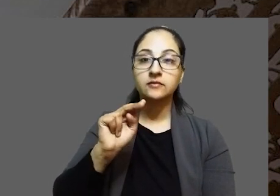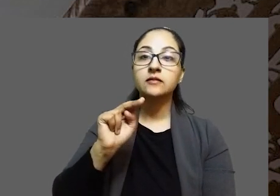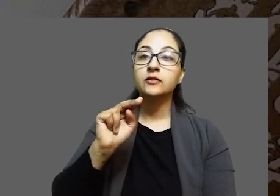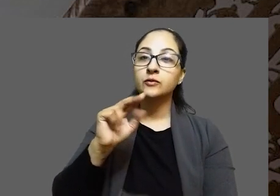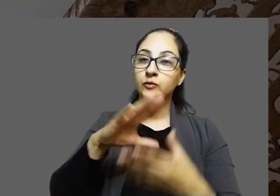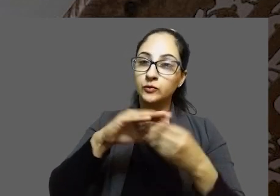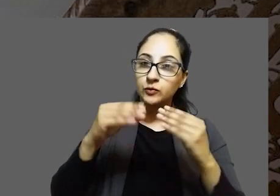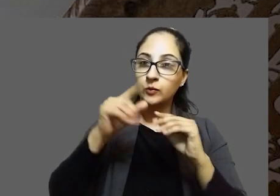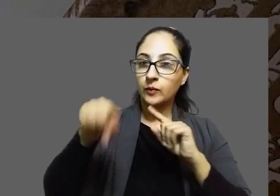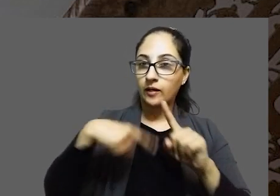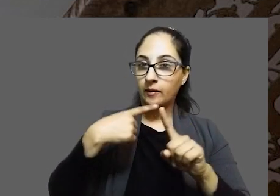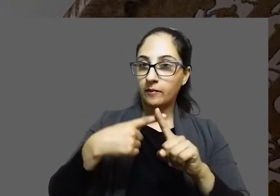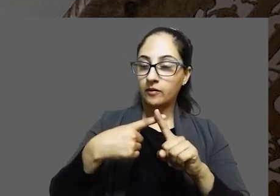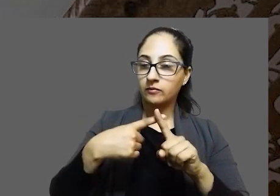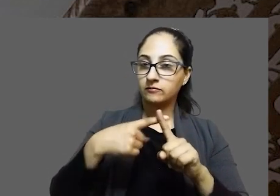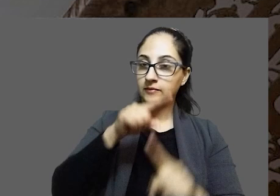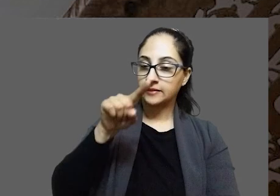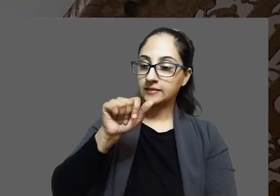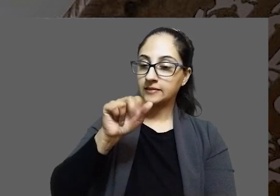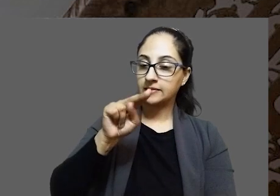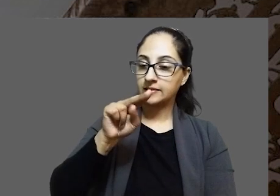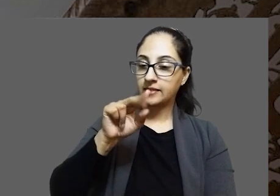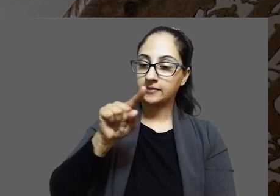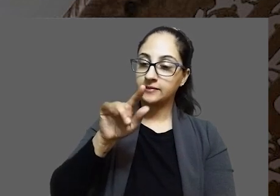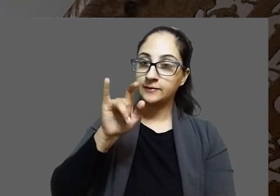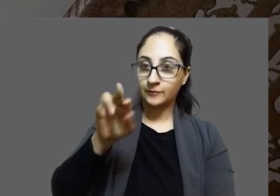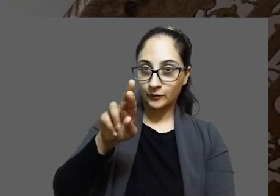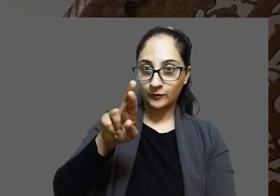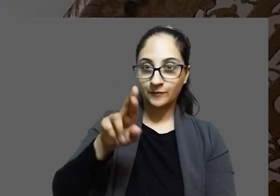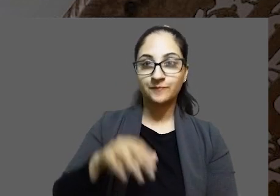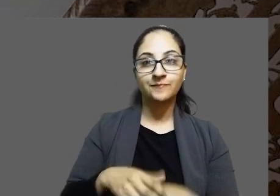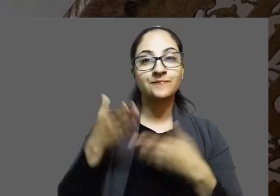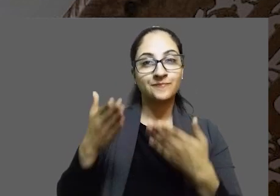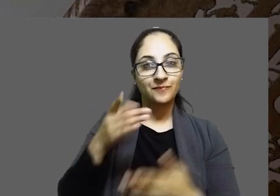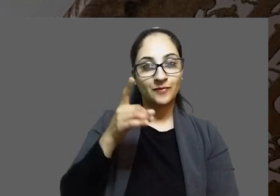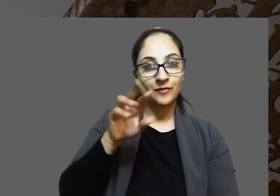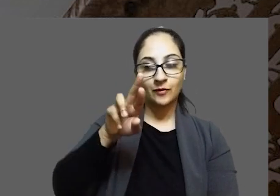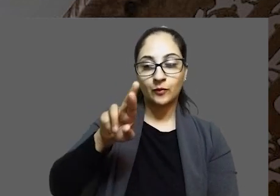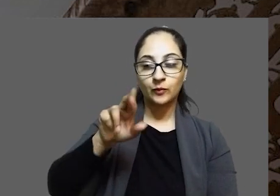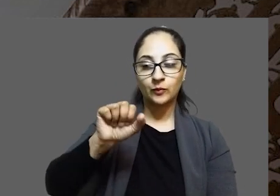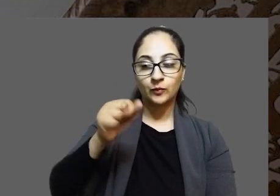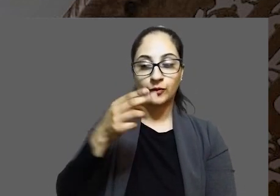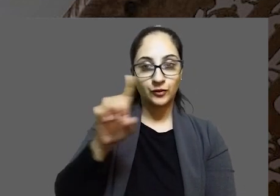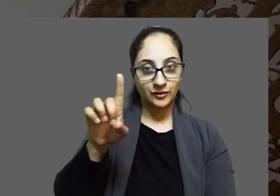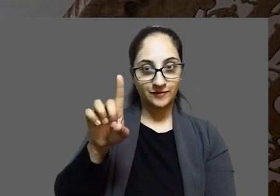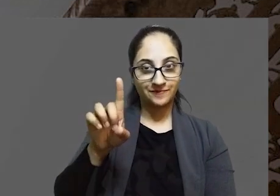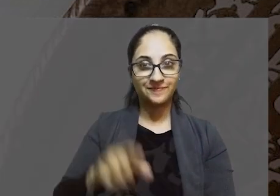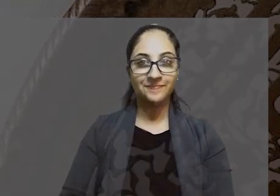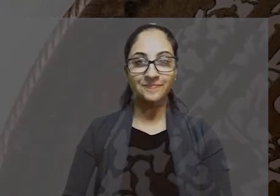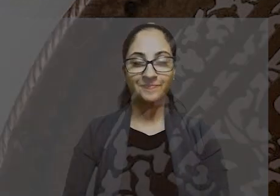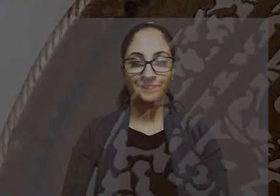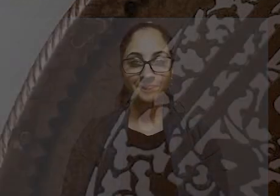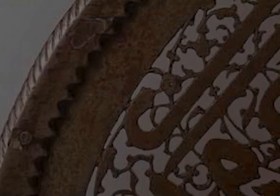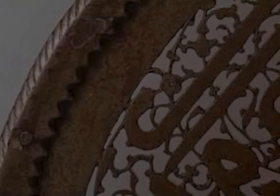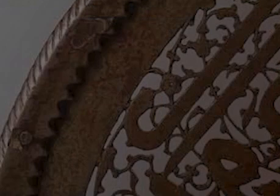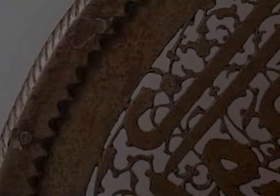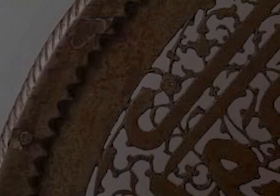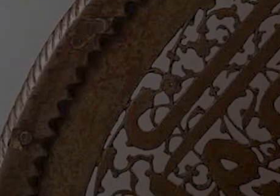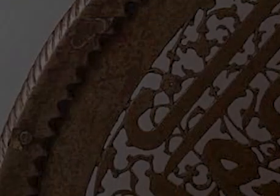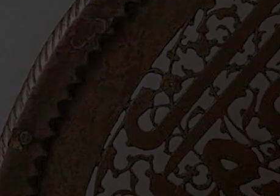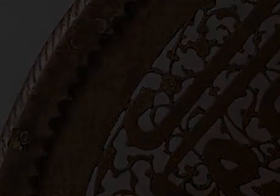exhibit, America to Zanzibar, Muslim Cultures Near and Far. Please welcome Dr.